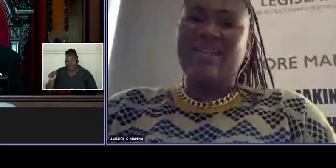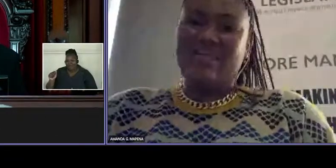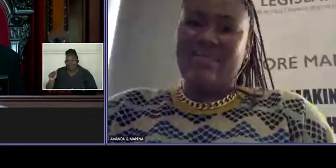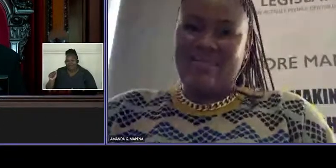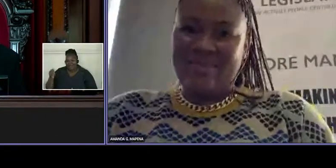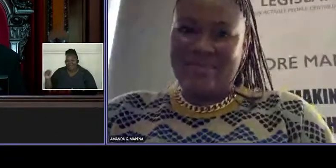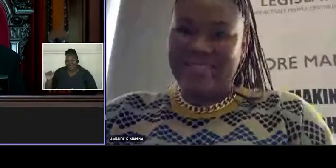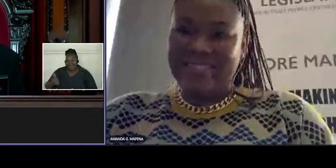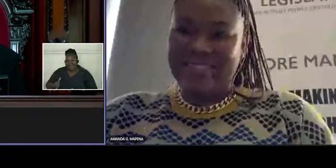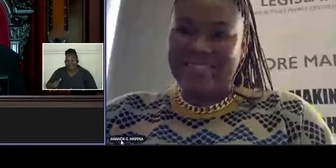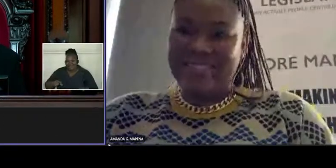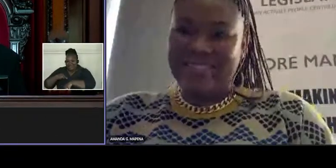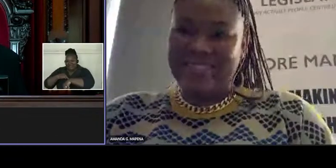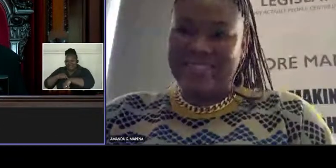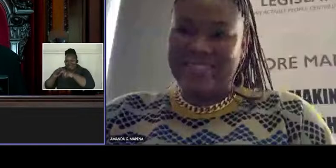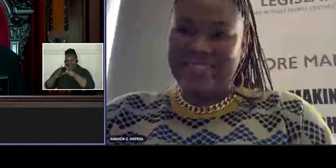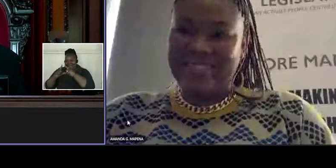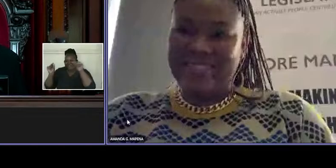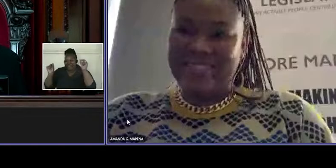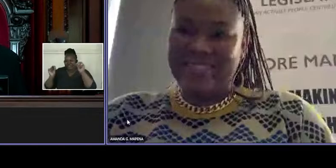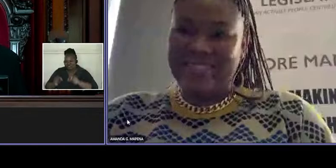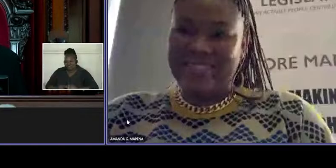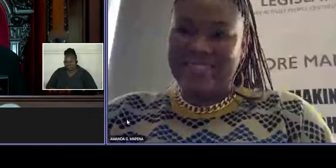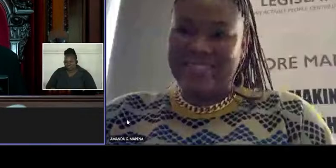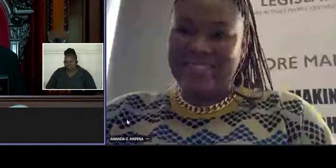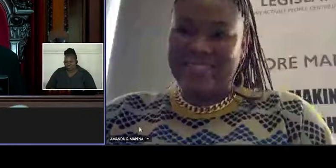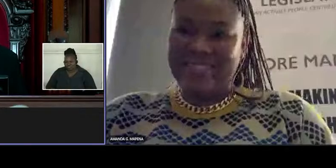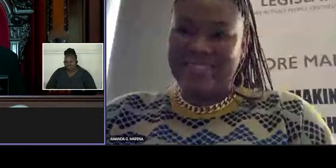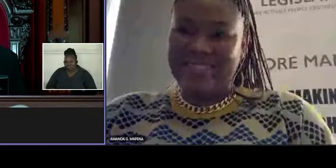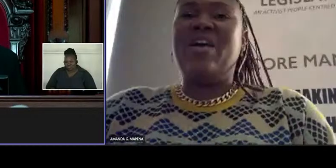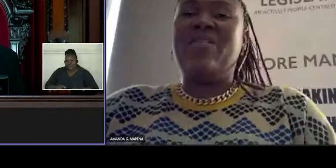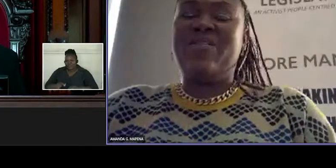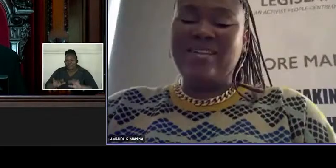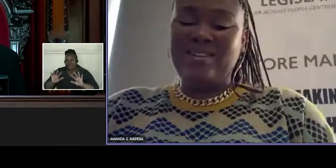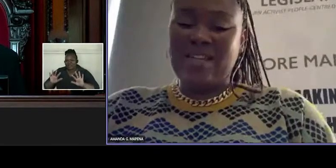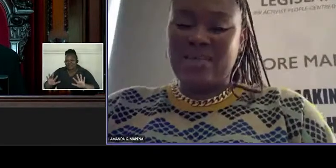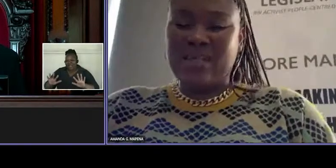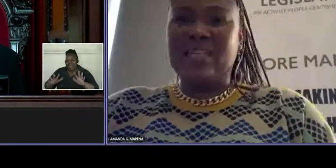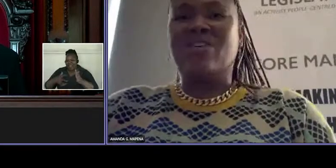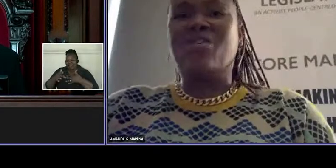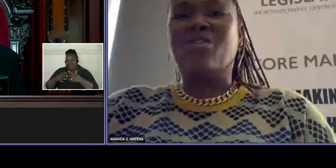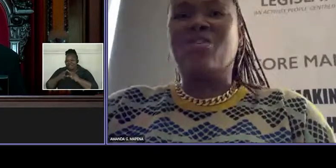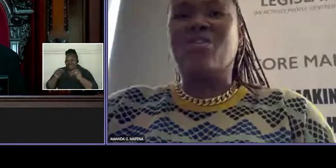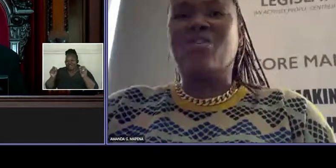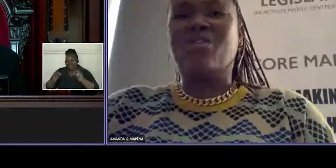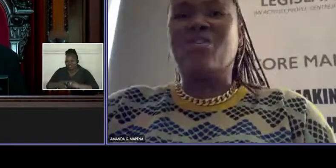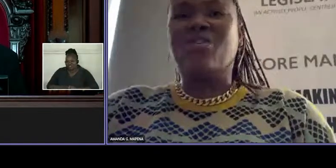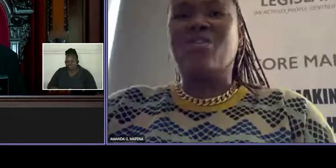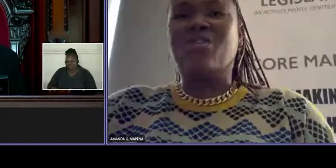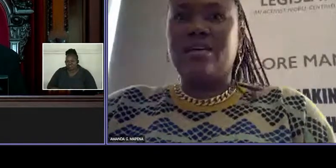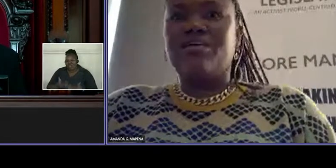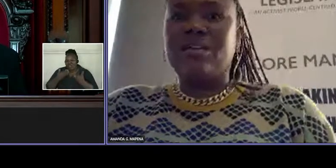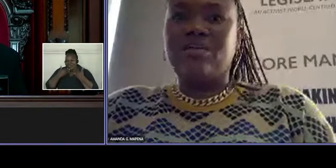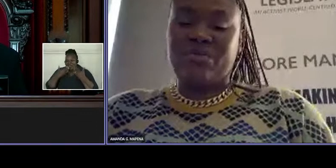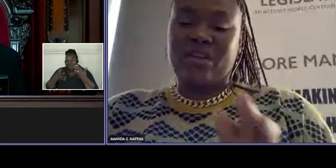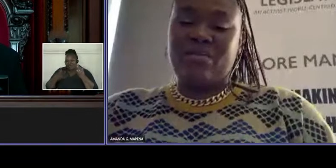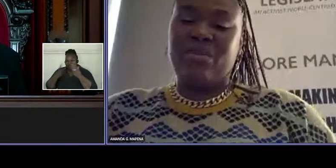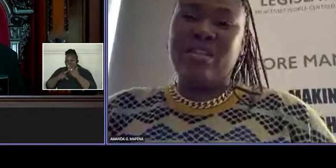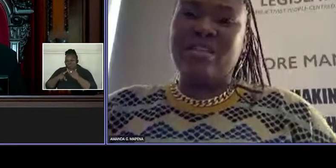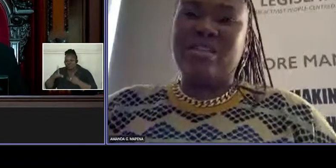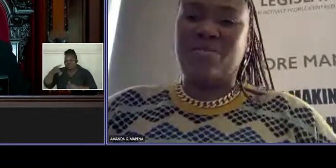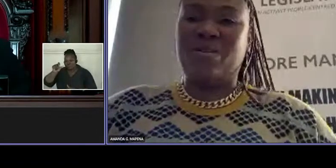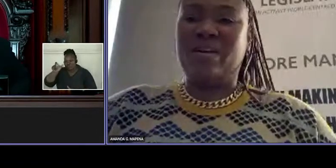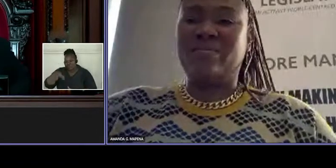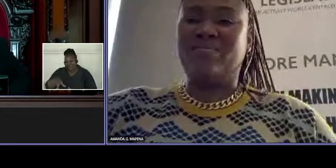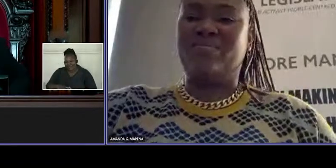unfortunately you have exhausted the ten minutes thank you the committees he was